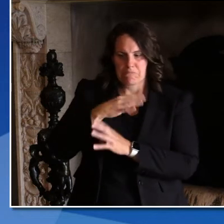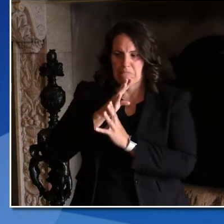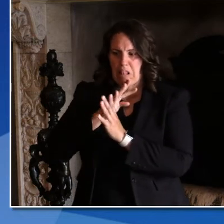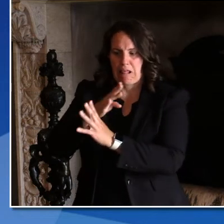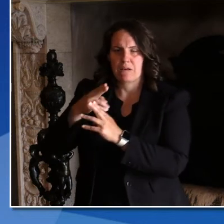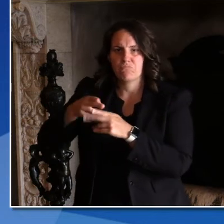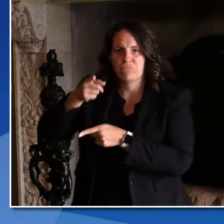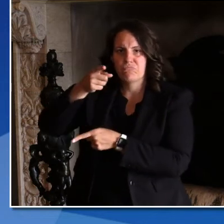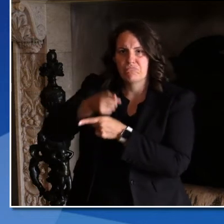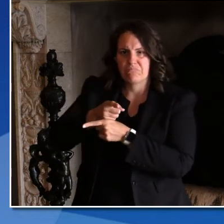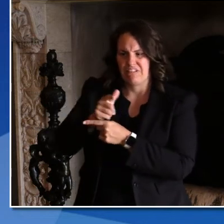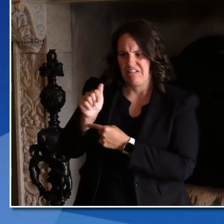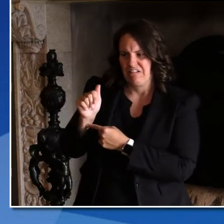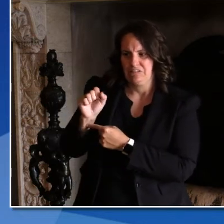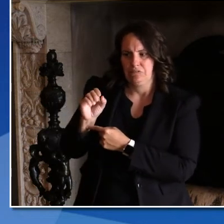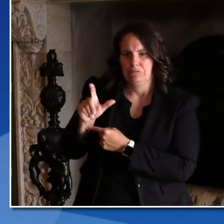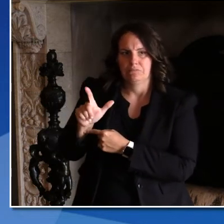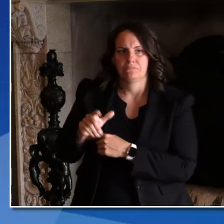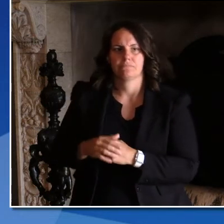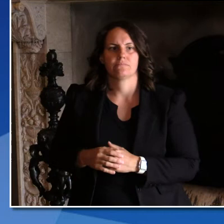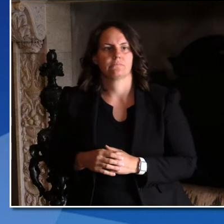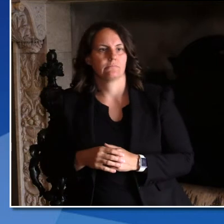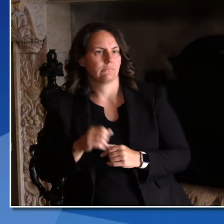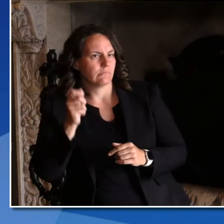Hi, can you hear me okay? And who is this?